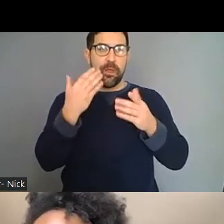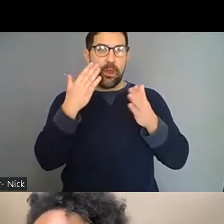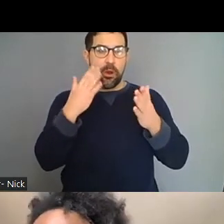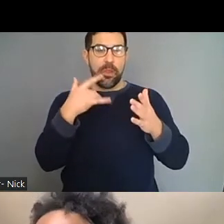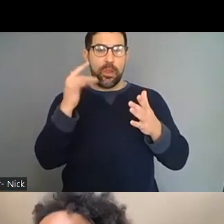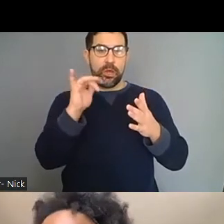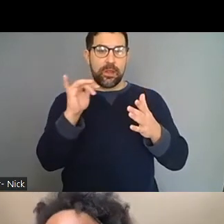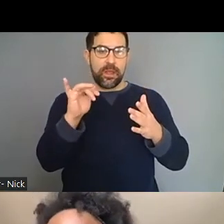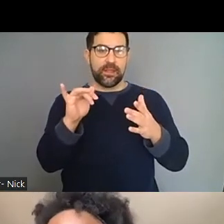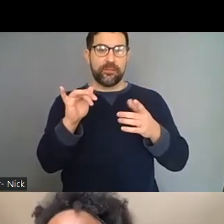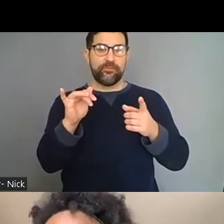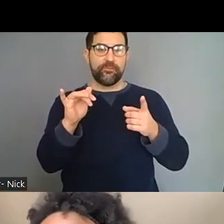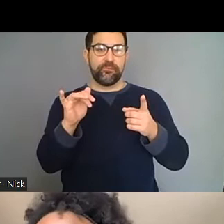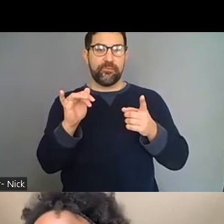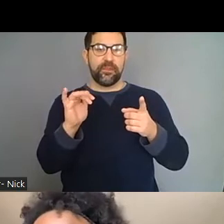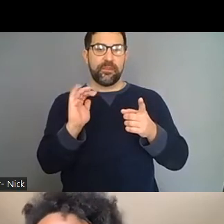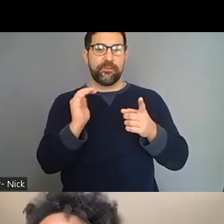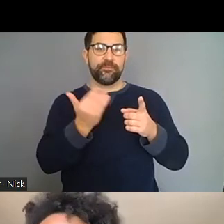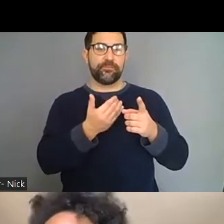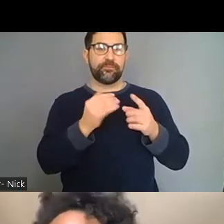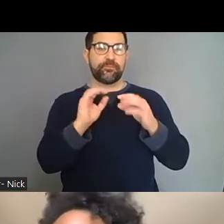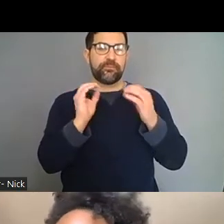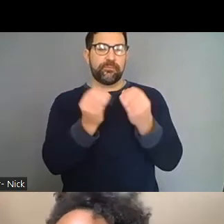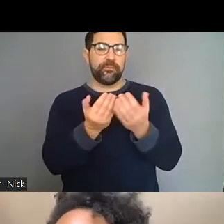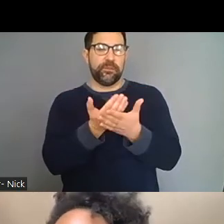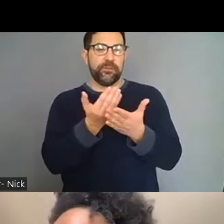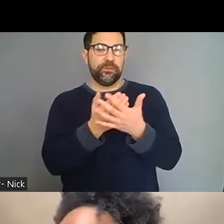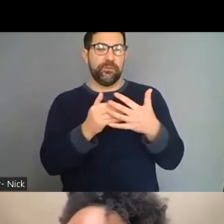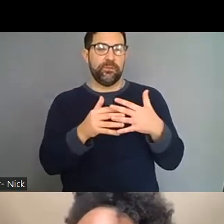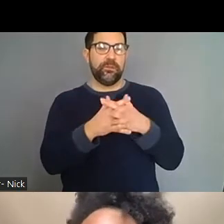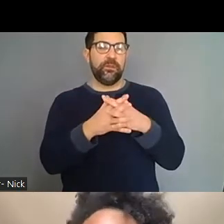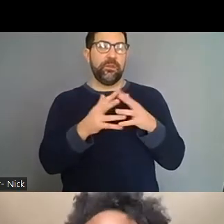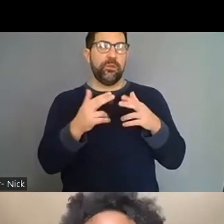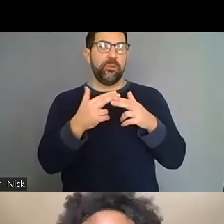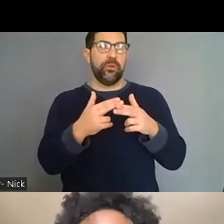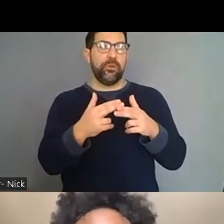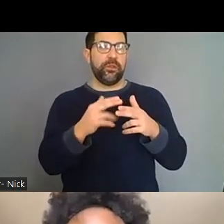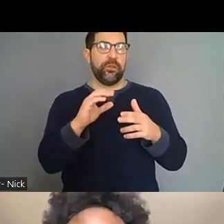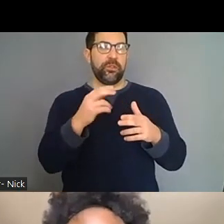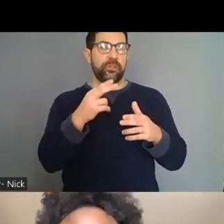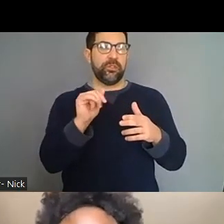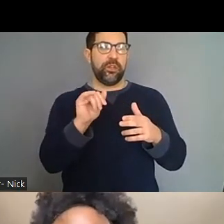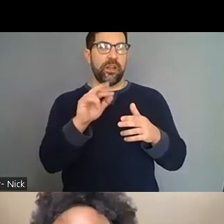like. Our organization is new. So our organization is called Chirads.